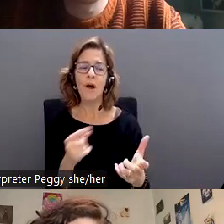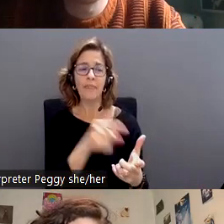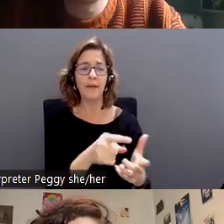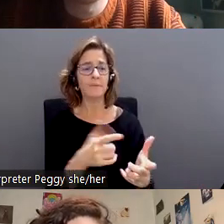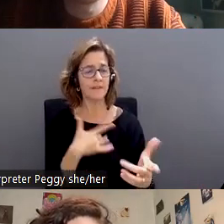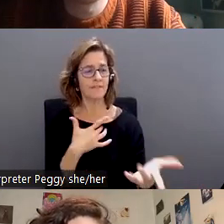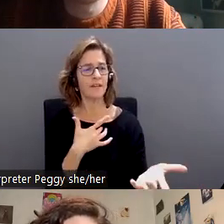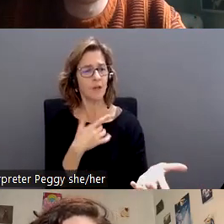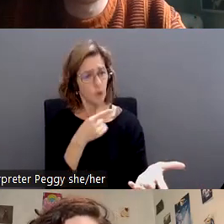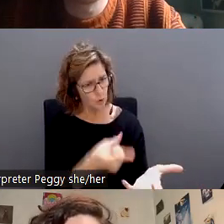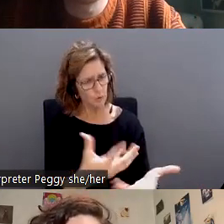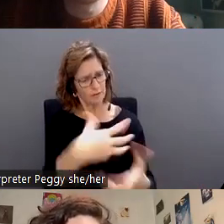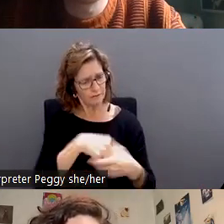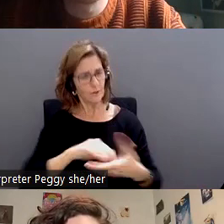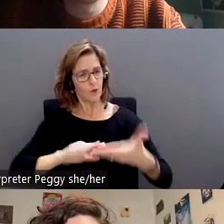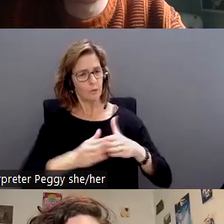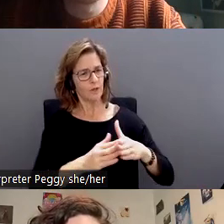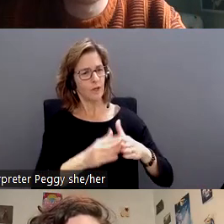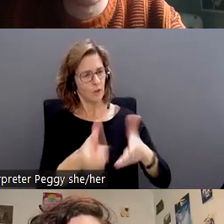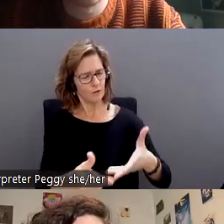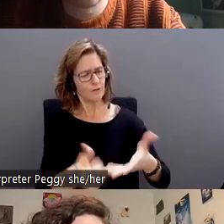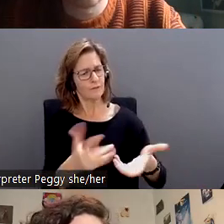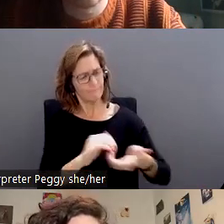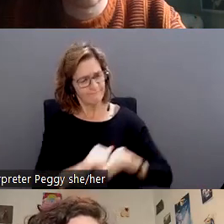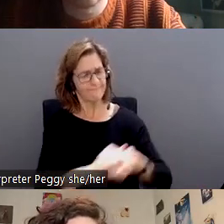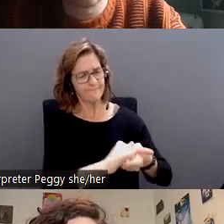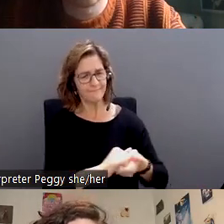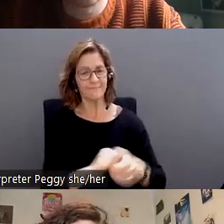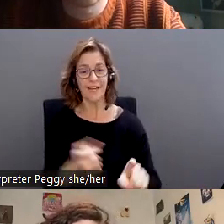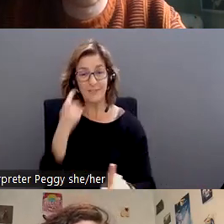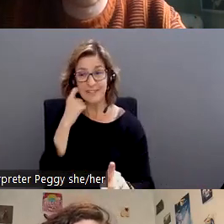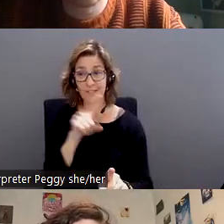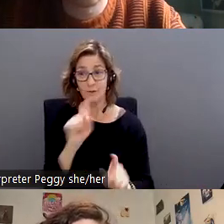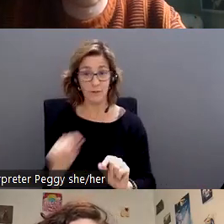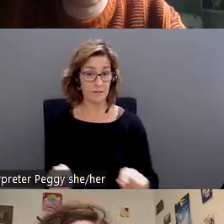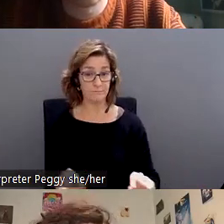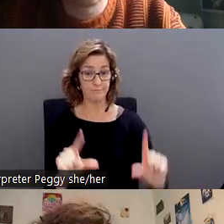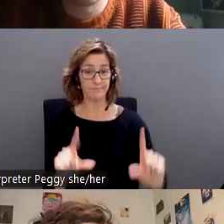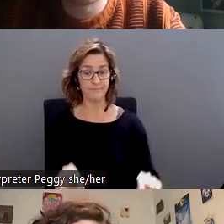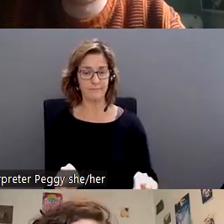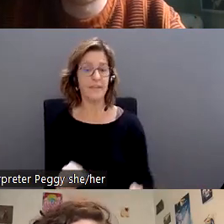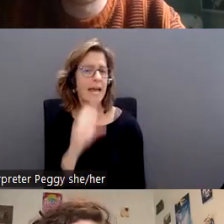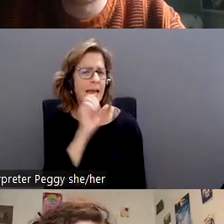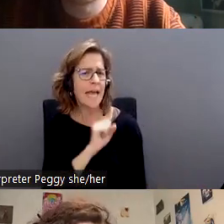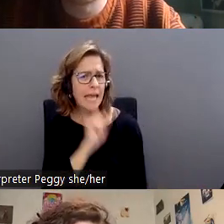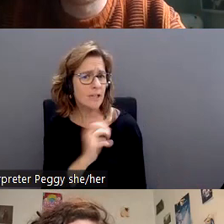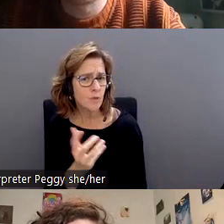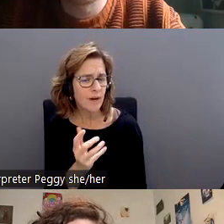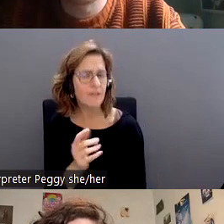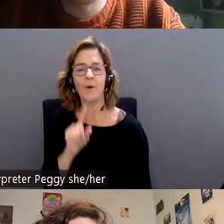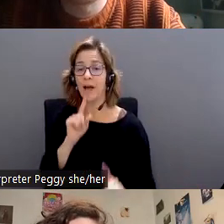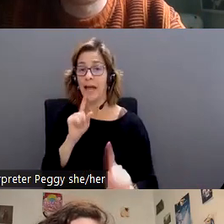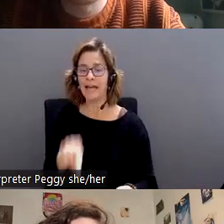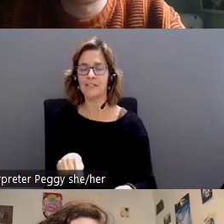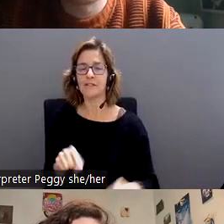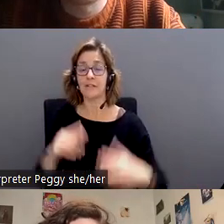well. I just see a quick question about the age of clients, and this is specifically an adults space.